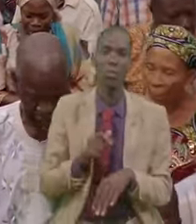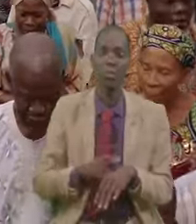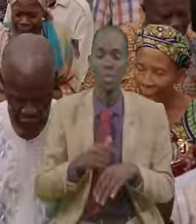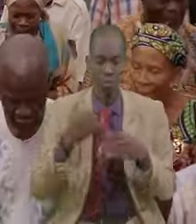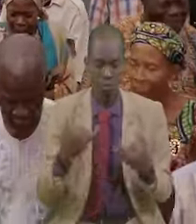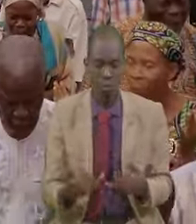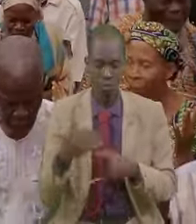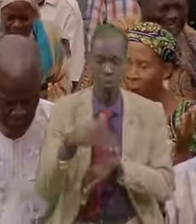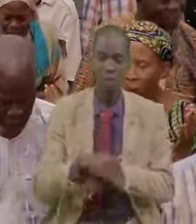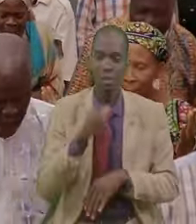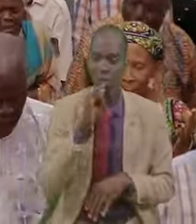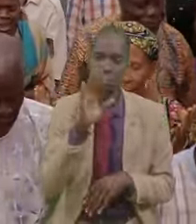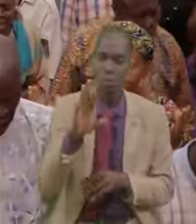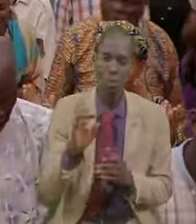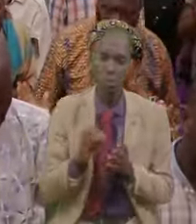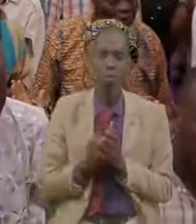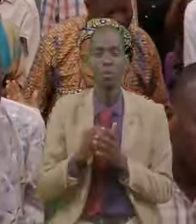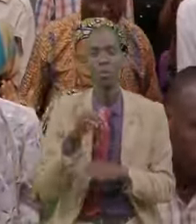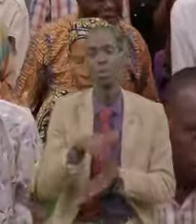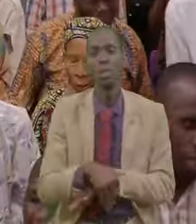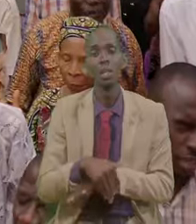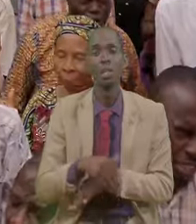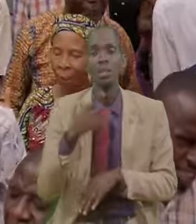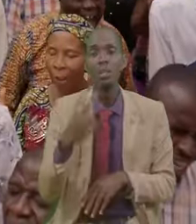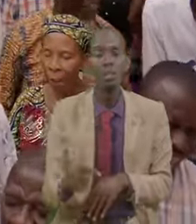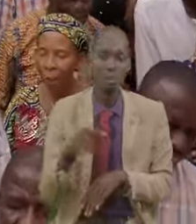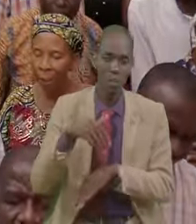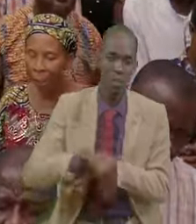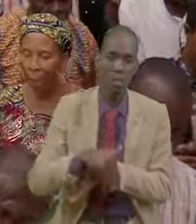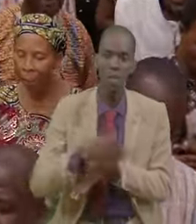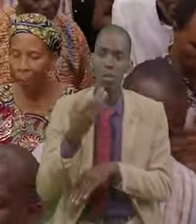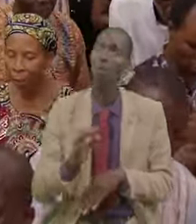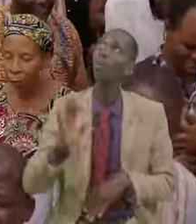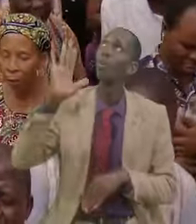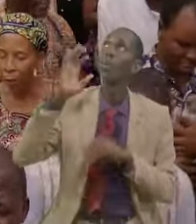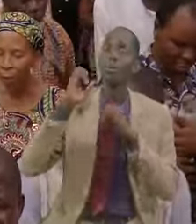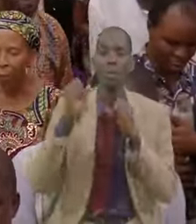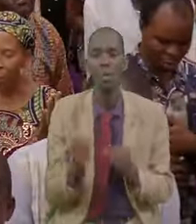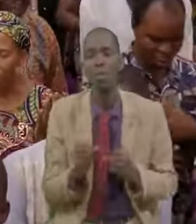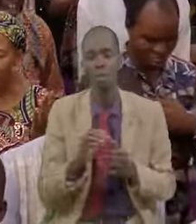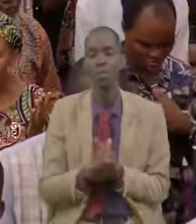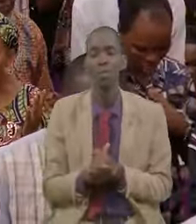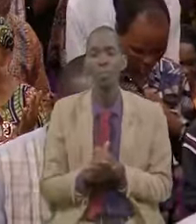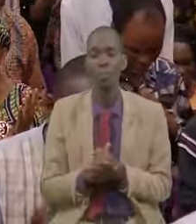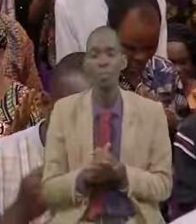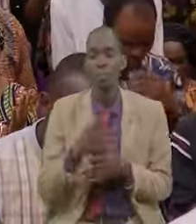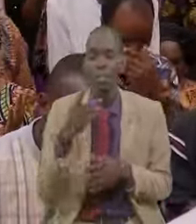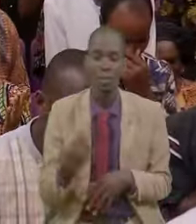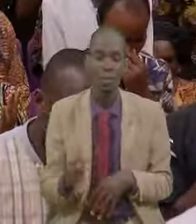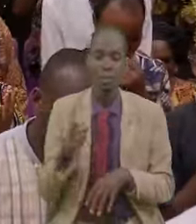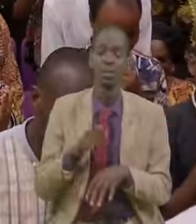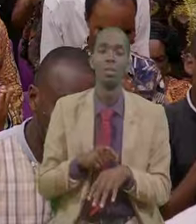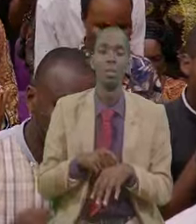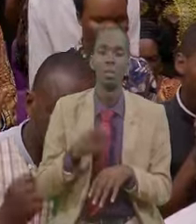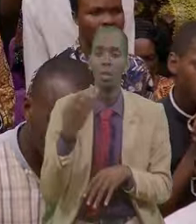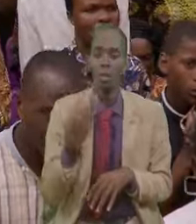This is the moment. The hour of his power. The moment